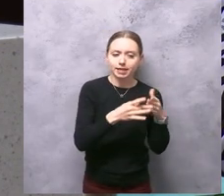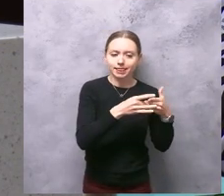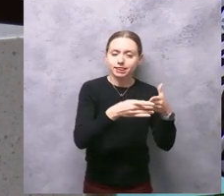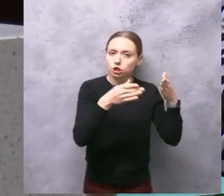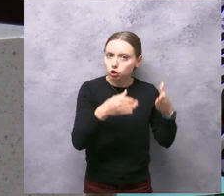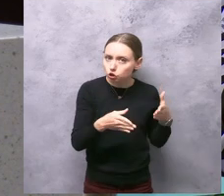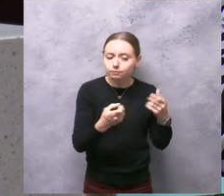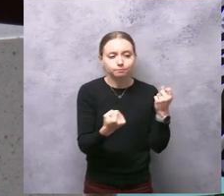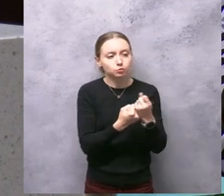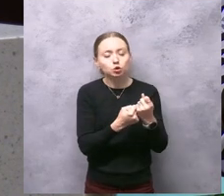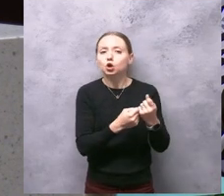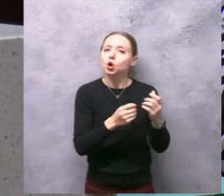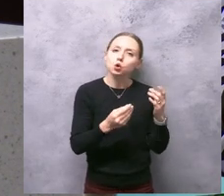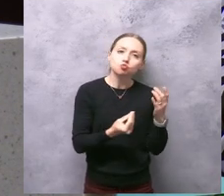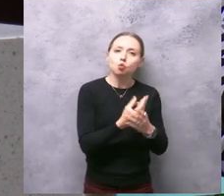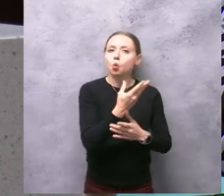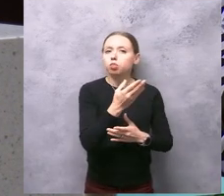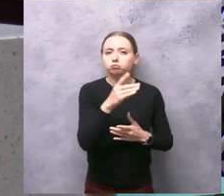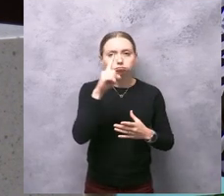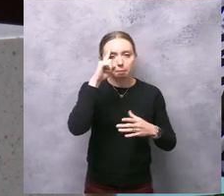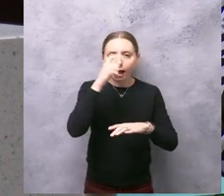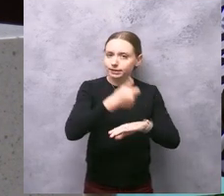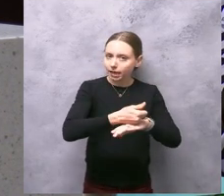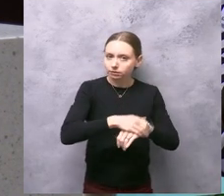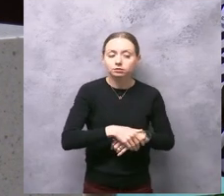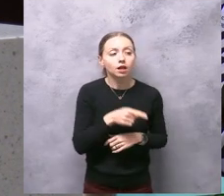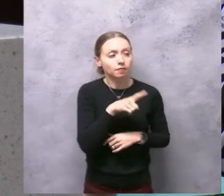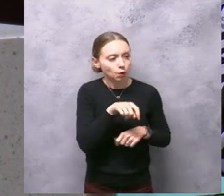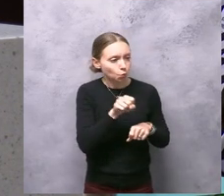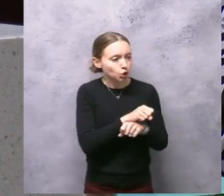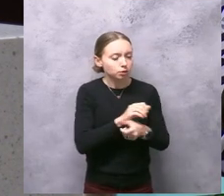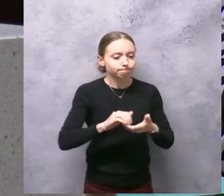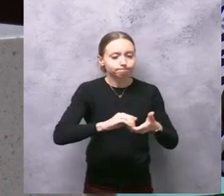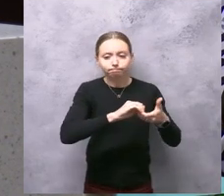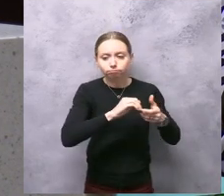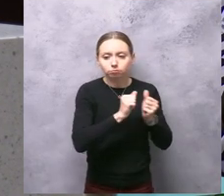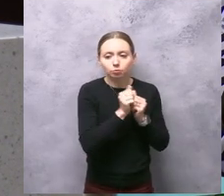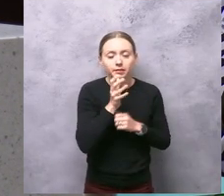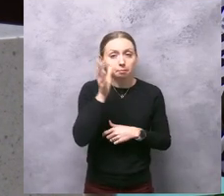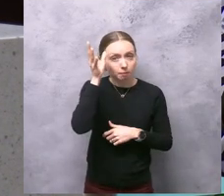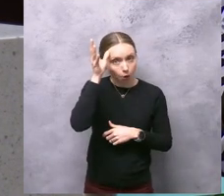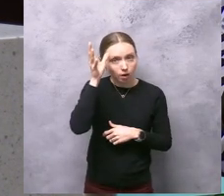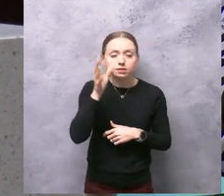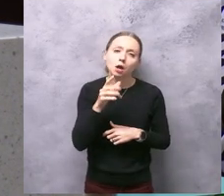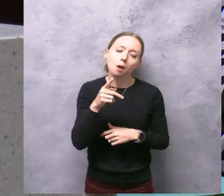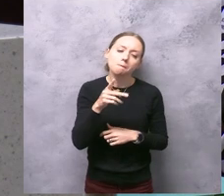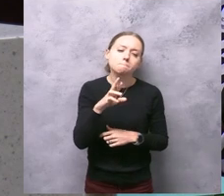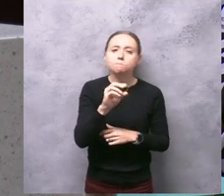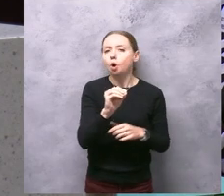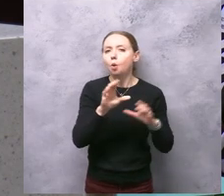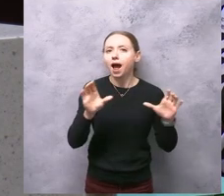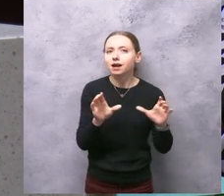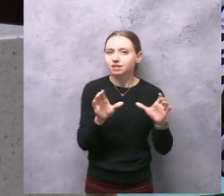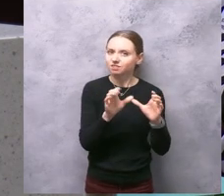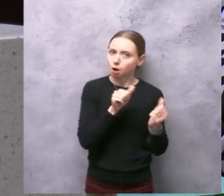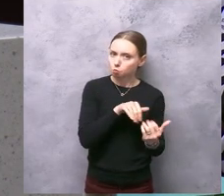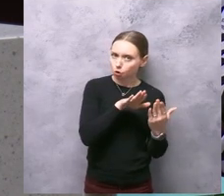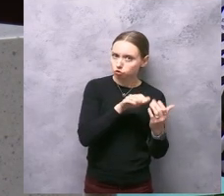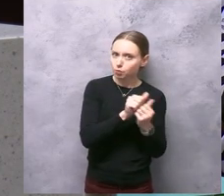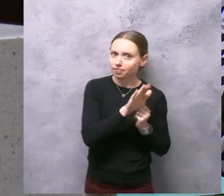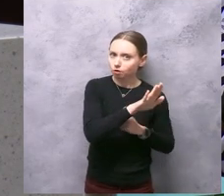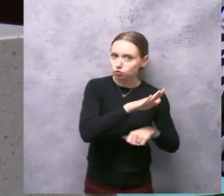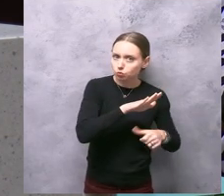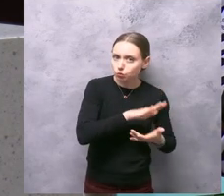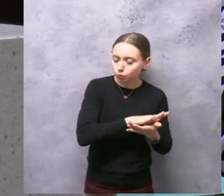mindset. They are working with their parents, and they're taking on a proactive approach in their school. Then